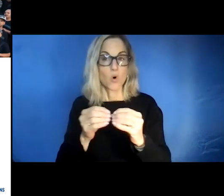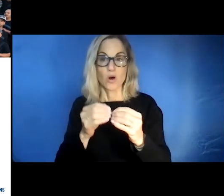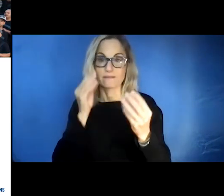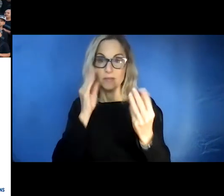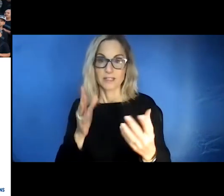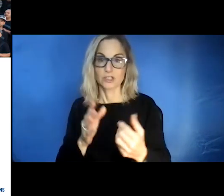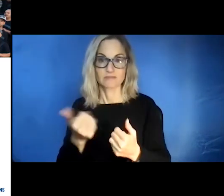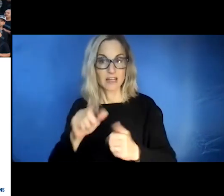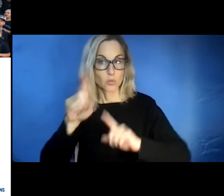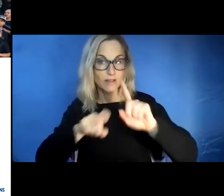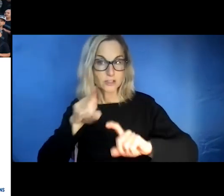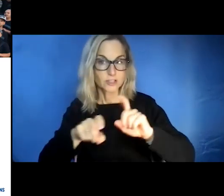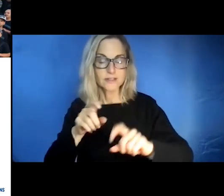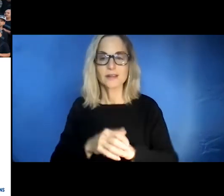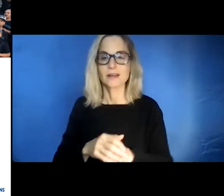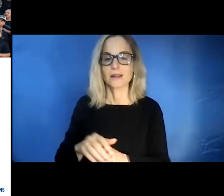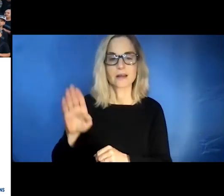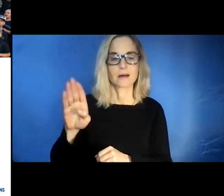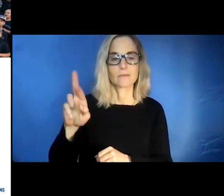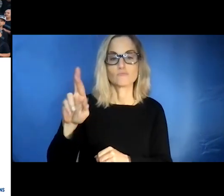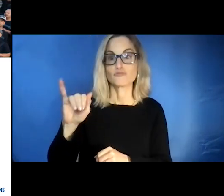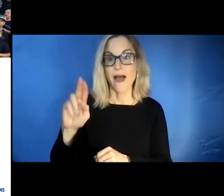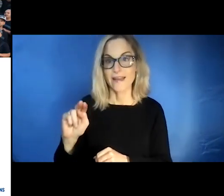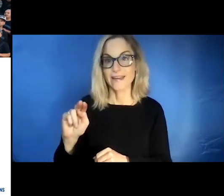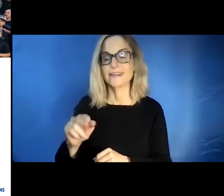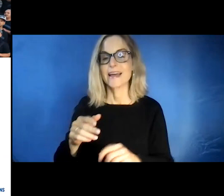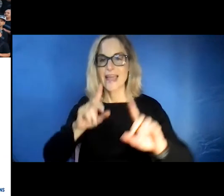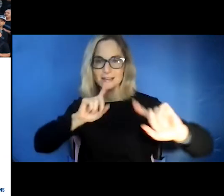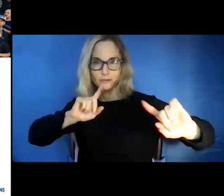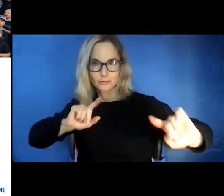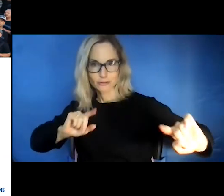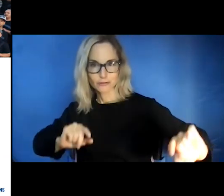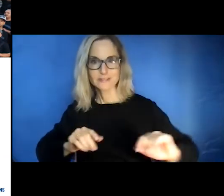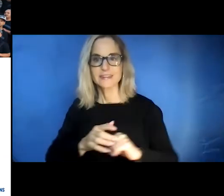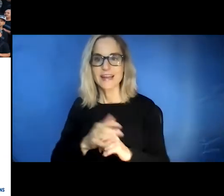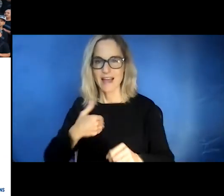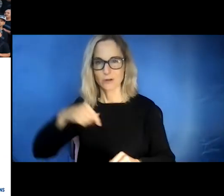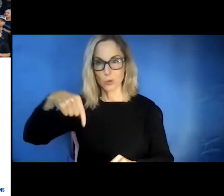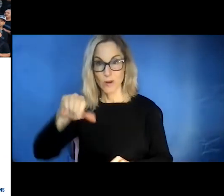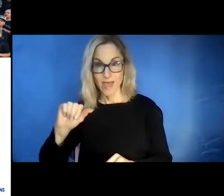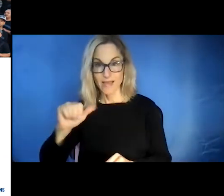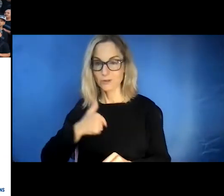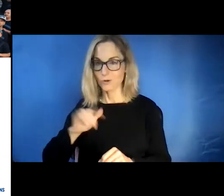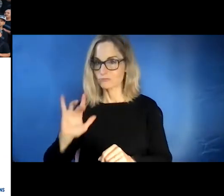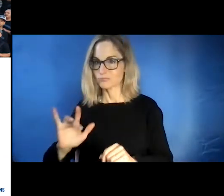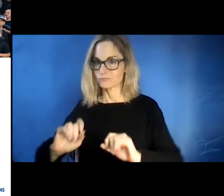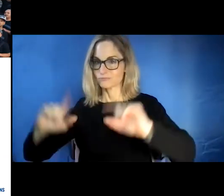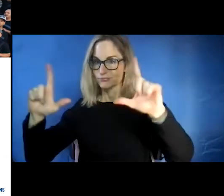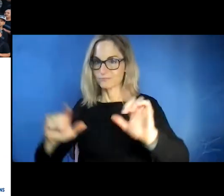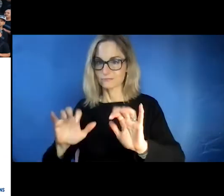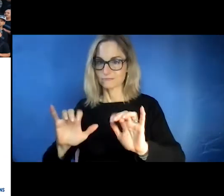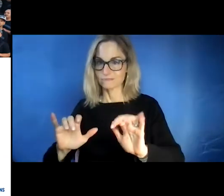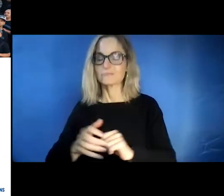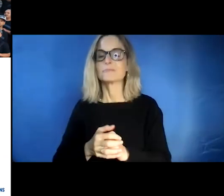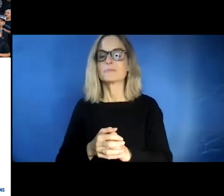Brian has been diligently working in the background, answering questions in the Q&A portion. But if you have questions, put them in Q&A.